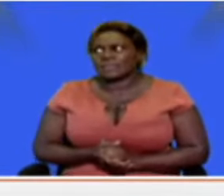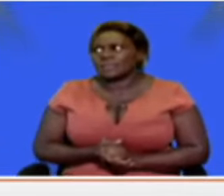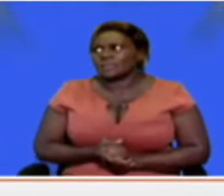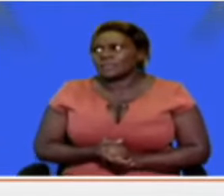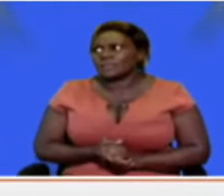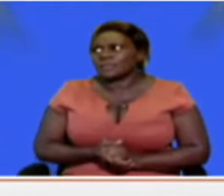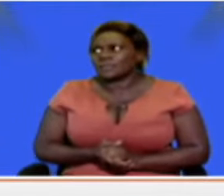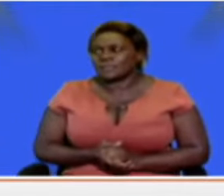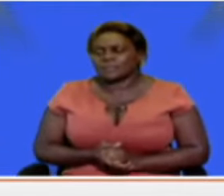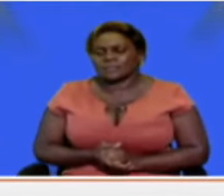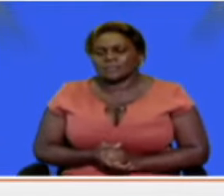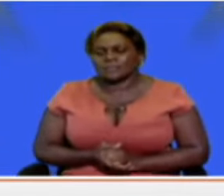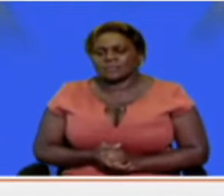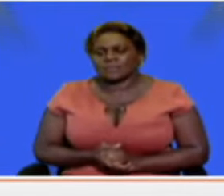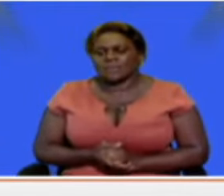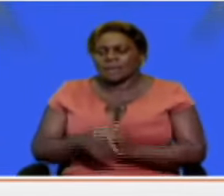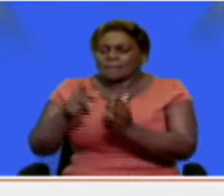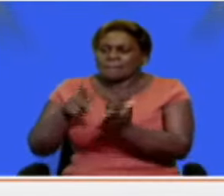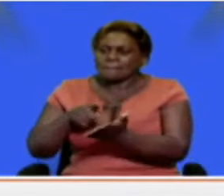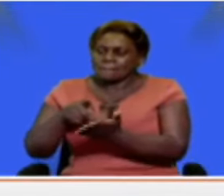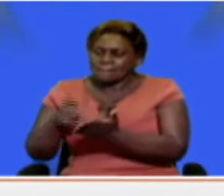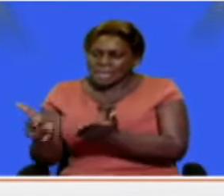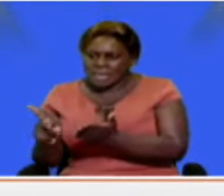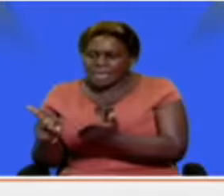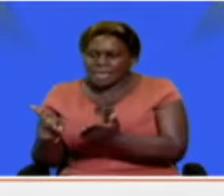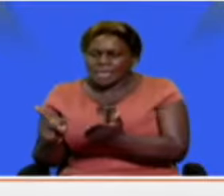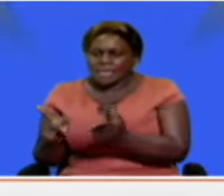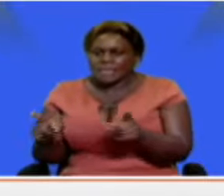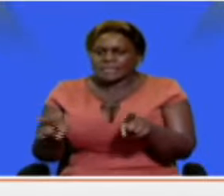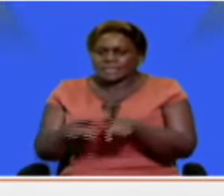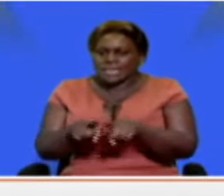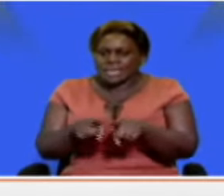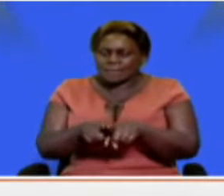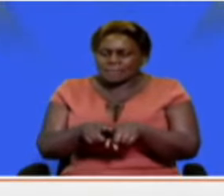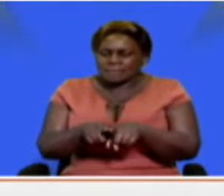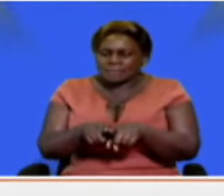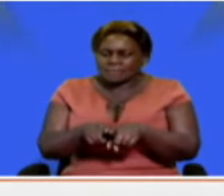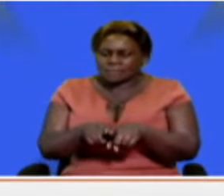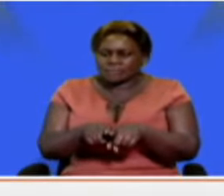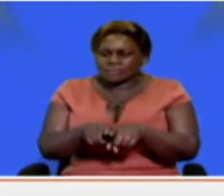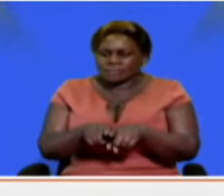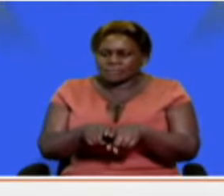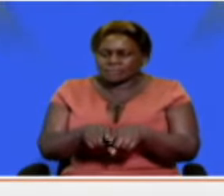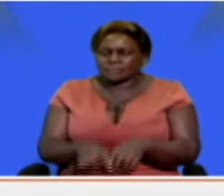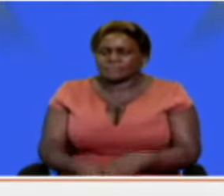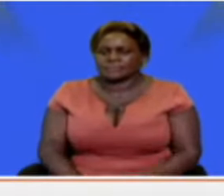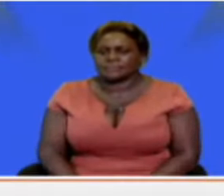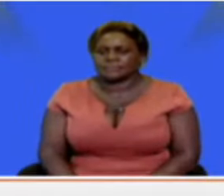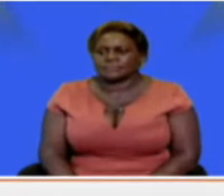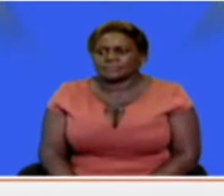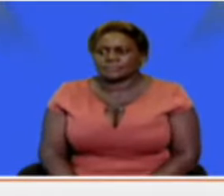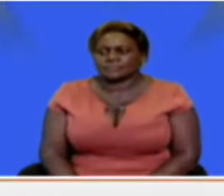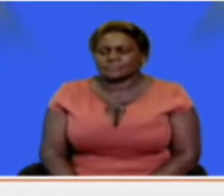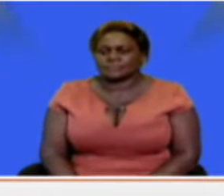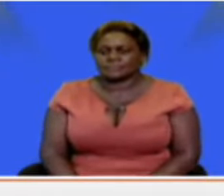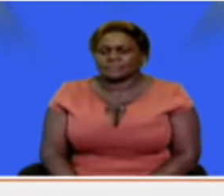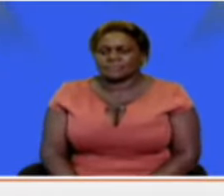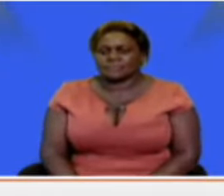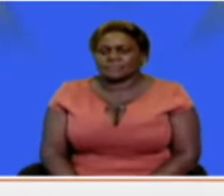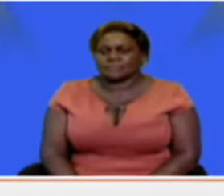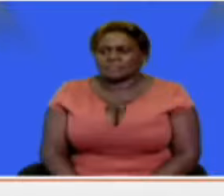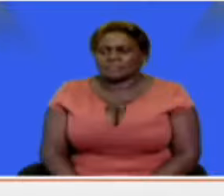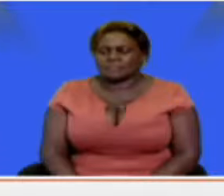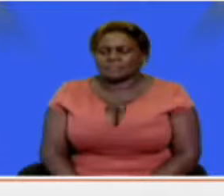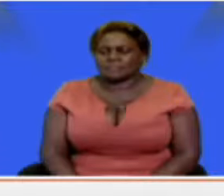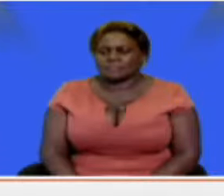live in the adult world, that you pay, as taxpayers, government of Kenya should pay for the things we can afford. Now, there might be something about